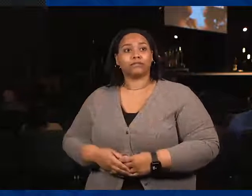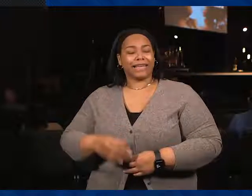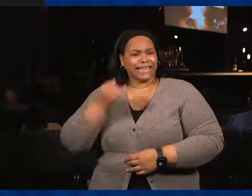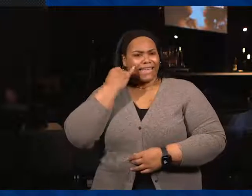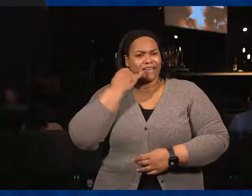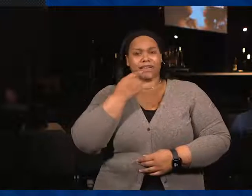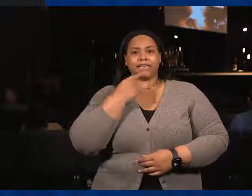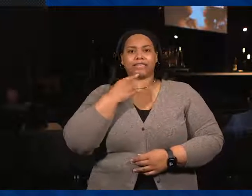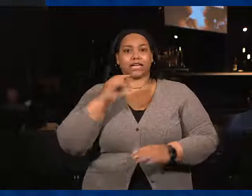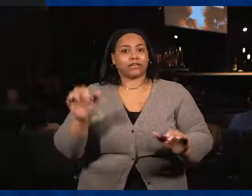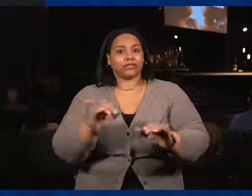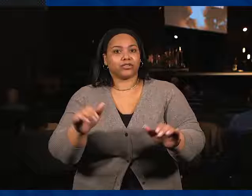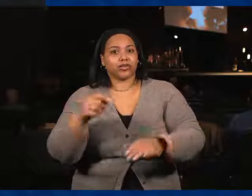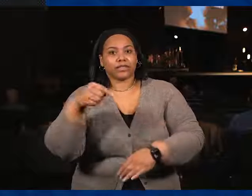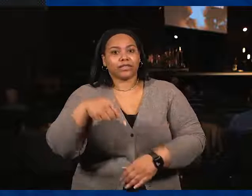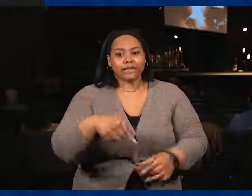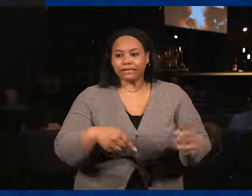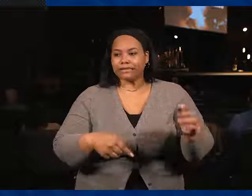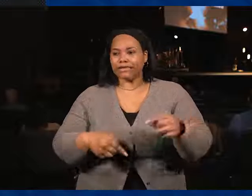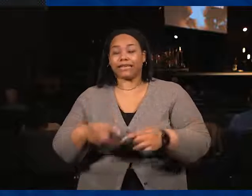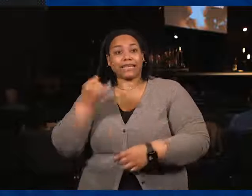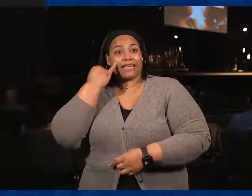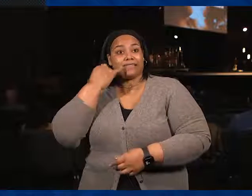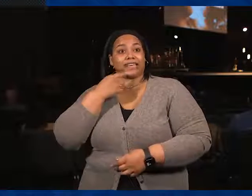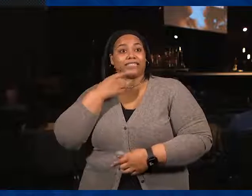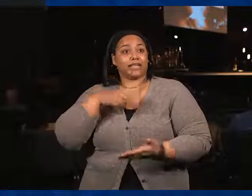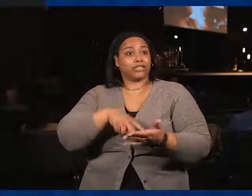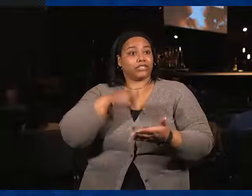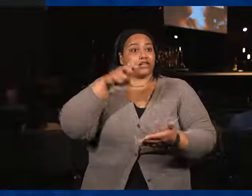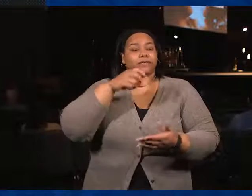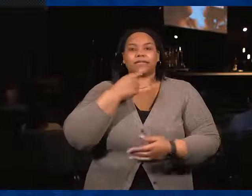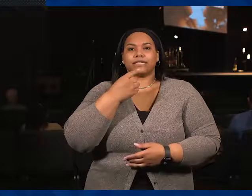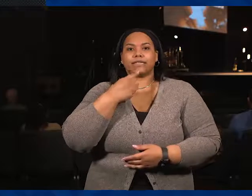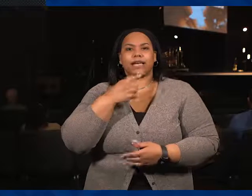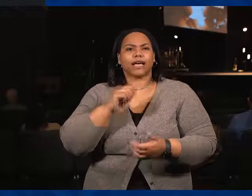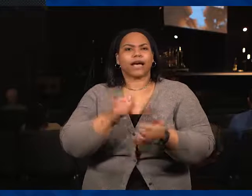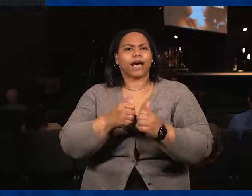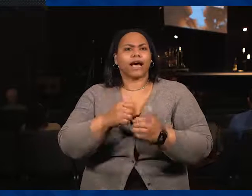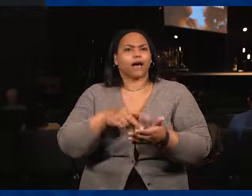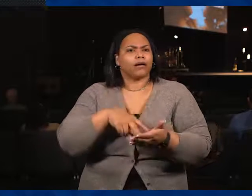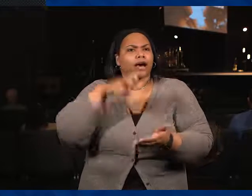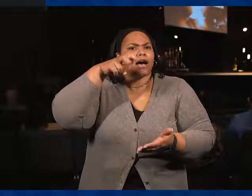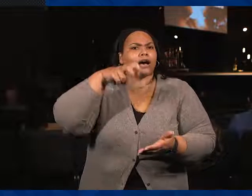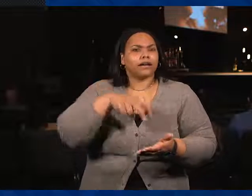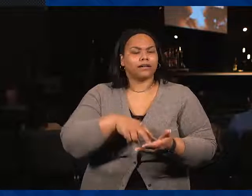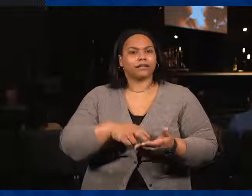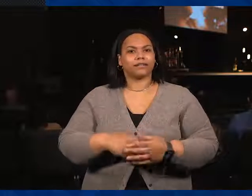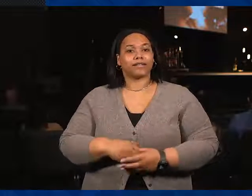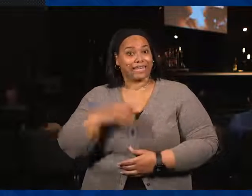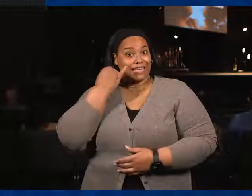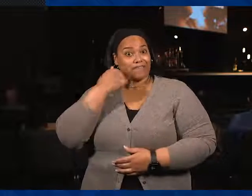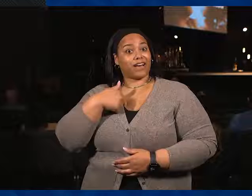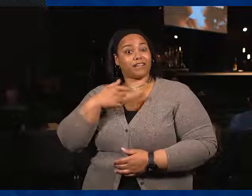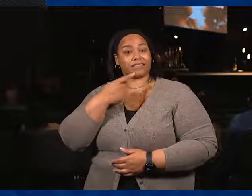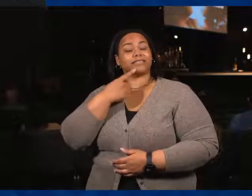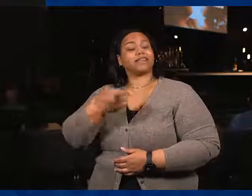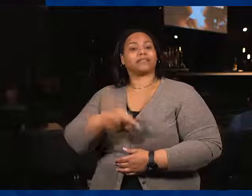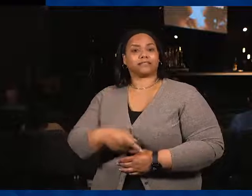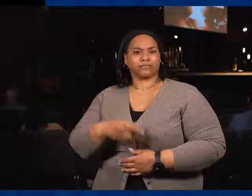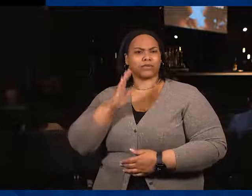do this, he's going to do it. If I say jump, they're going to say how high. If I say it, it's going to get